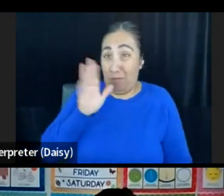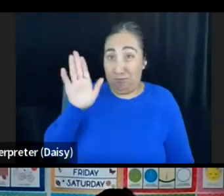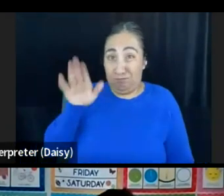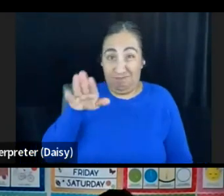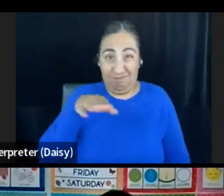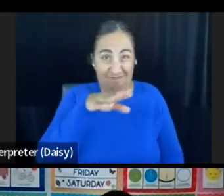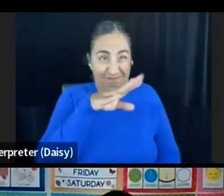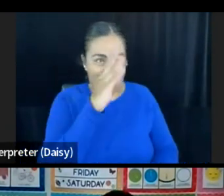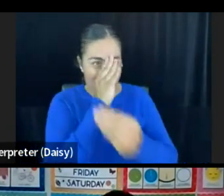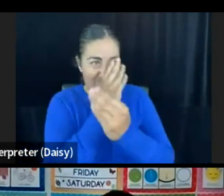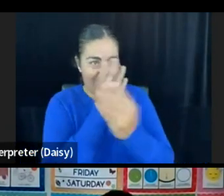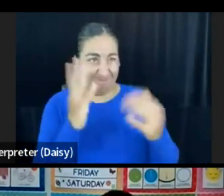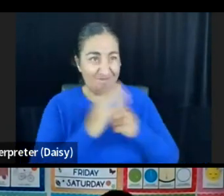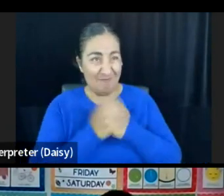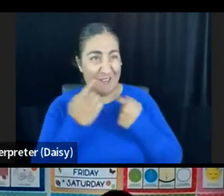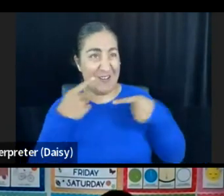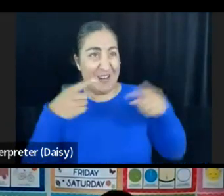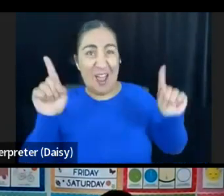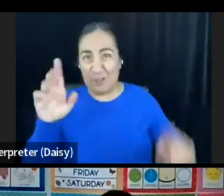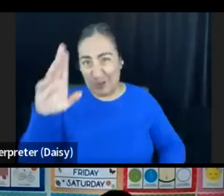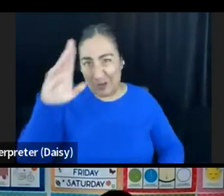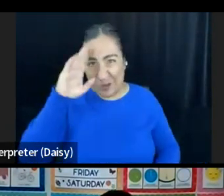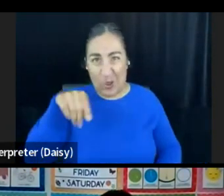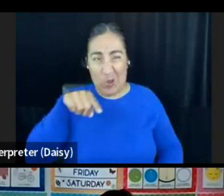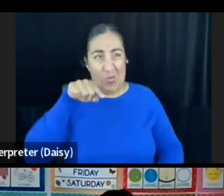up a lot of things. And if there are